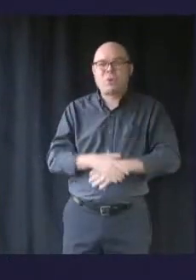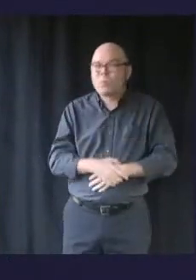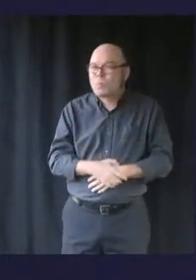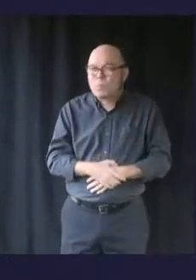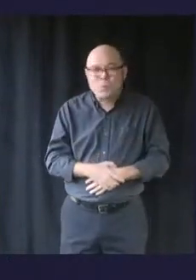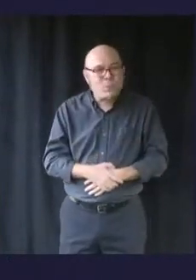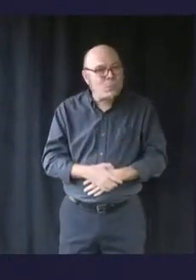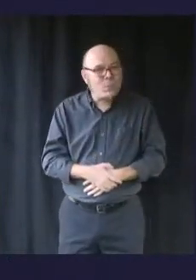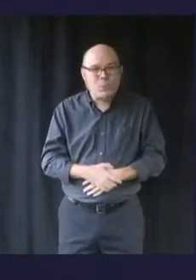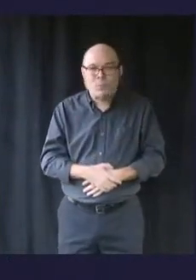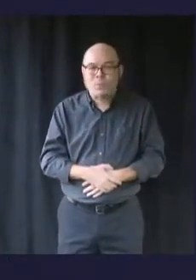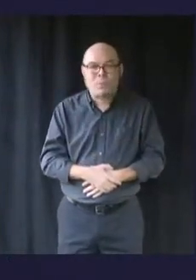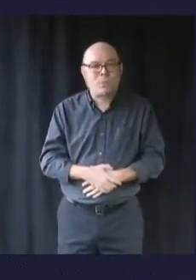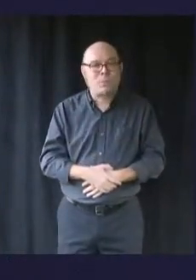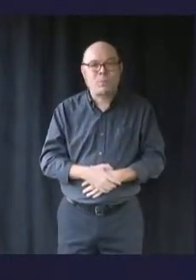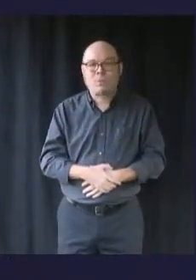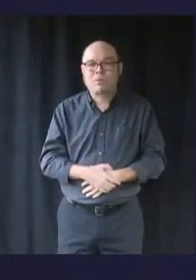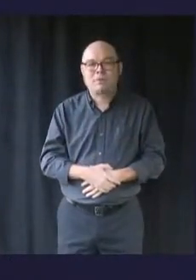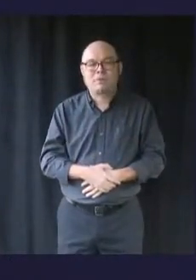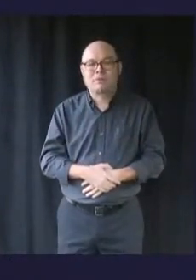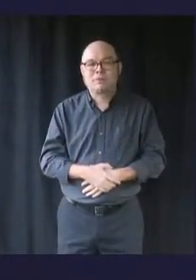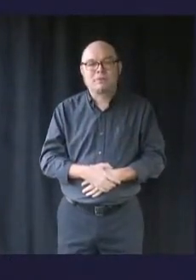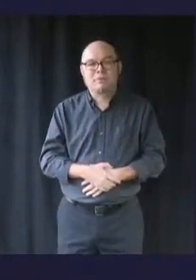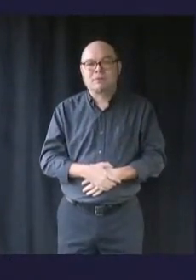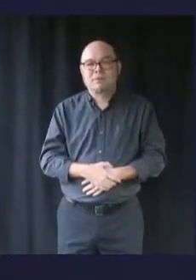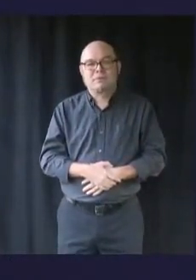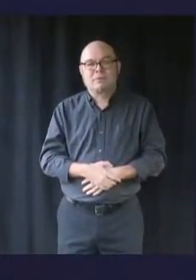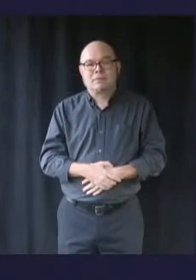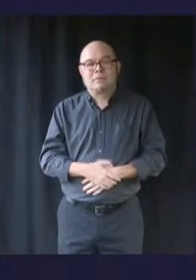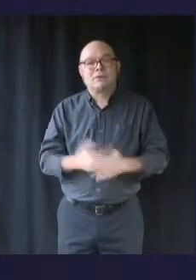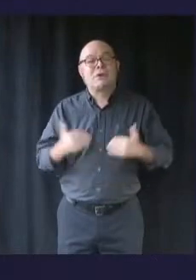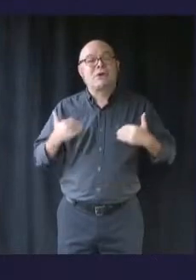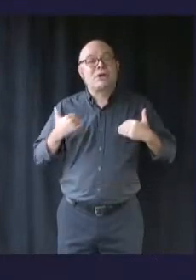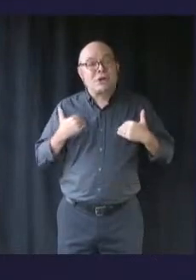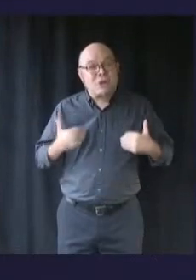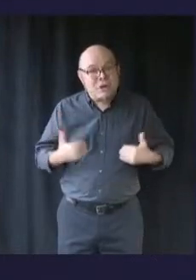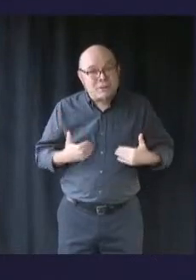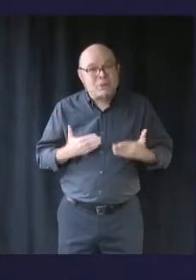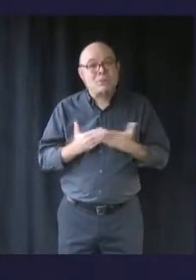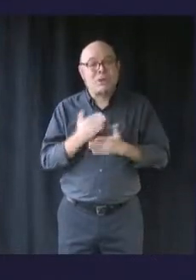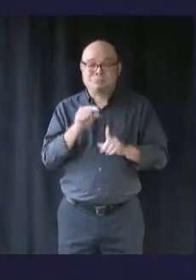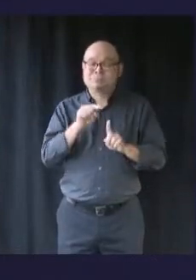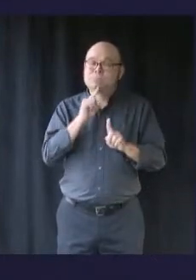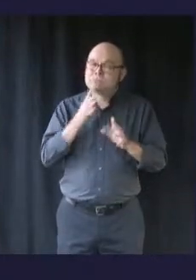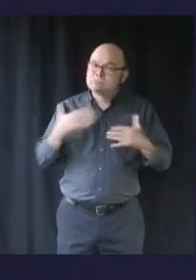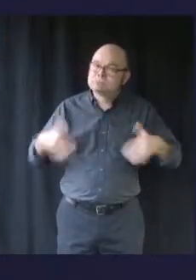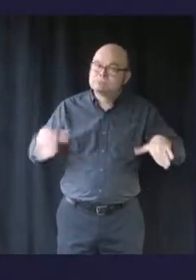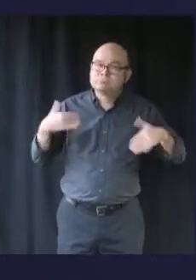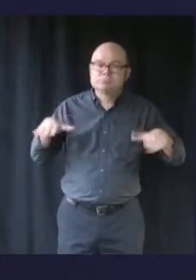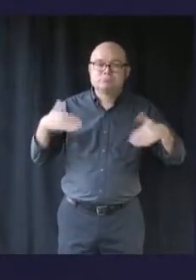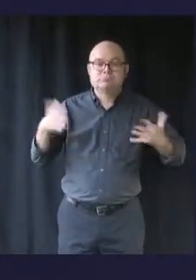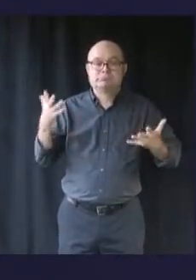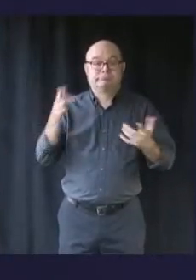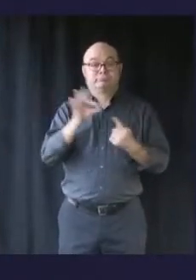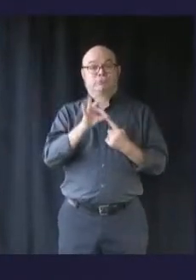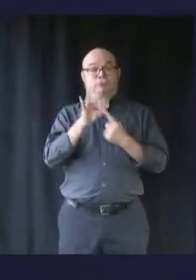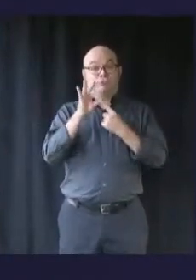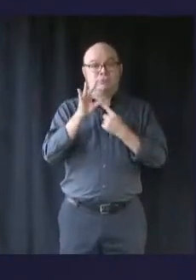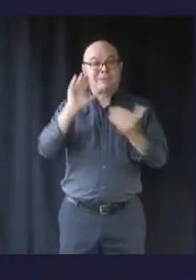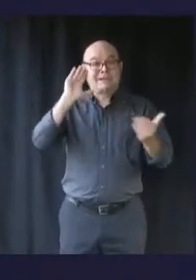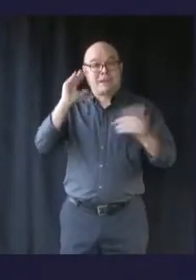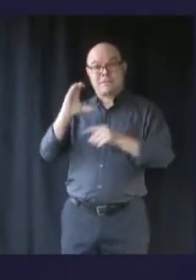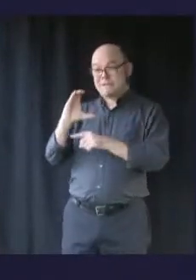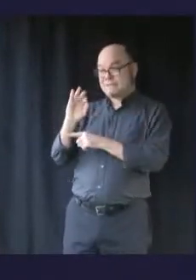But human rights, in some ways, stood apart from the domestic struggle of civil rights and civil liberties and